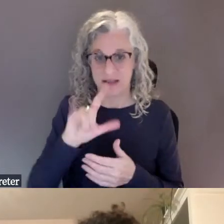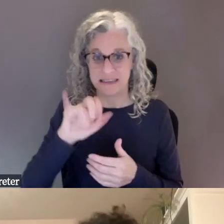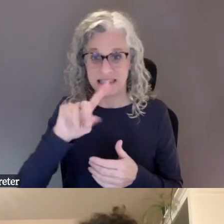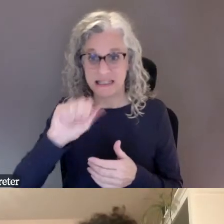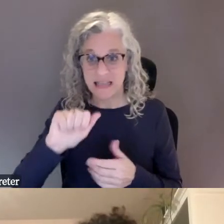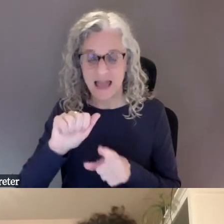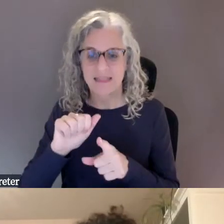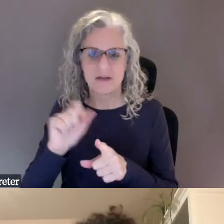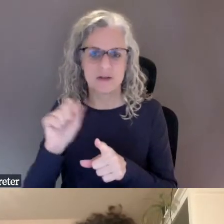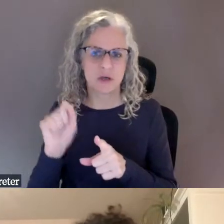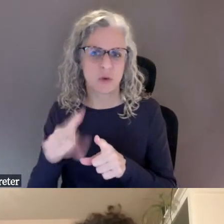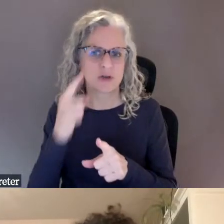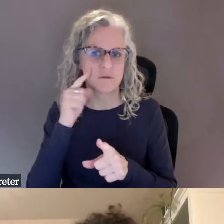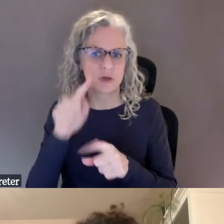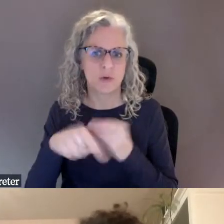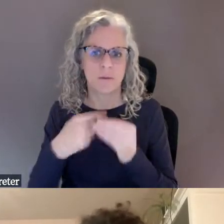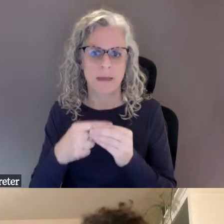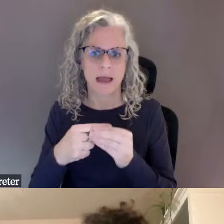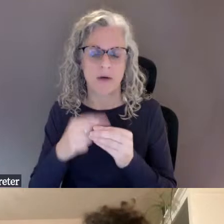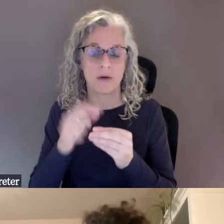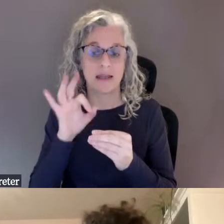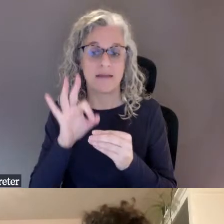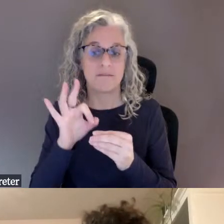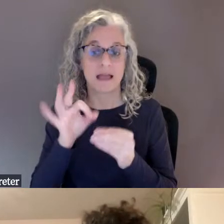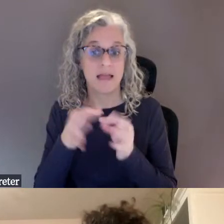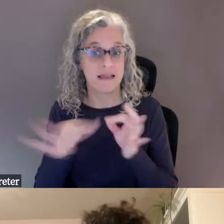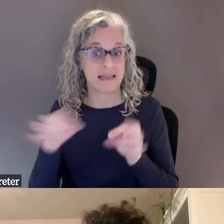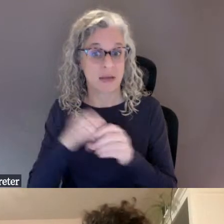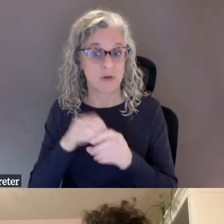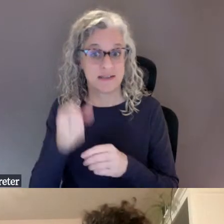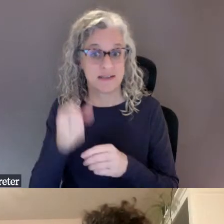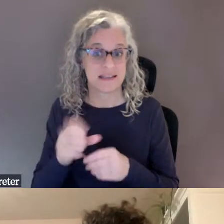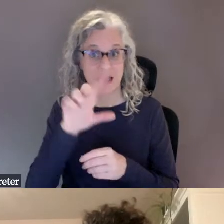There's a question also for you about, will the language of the South Florida lawsuit